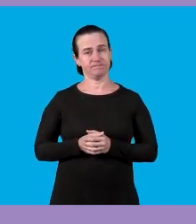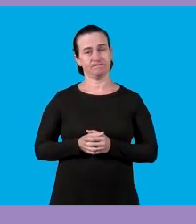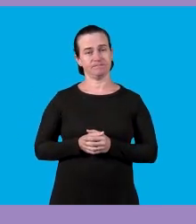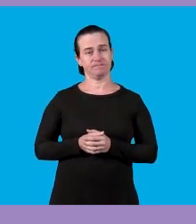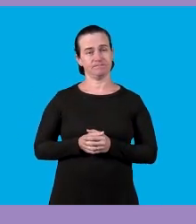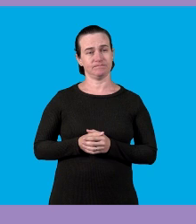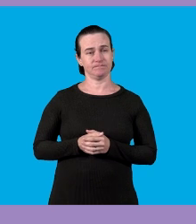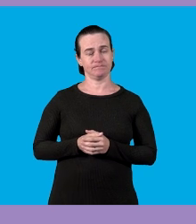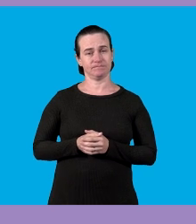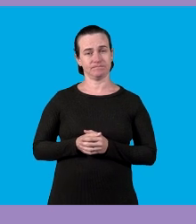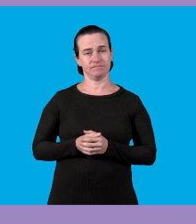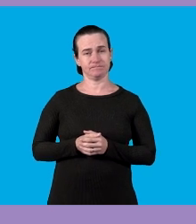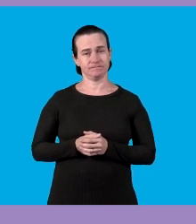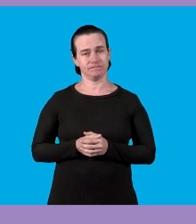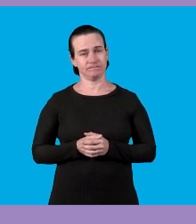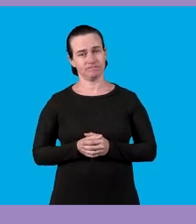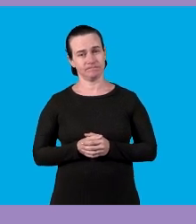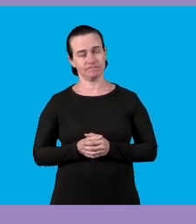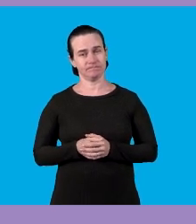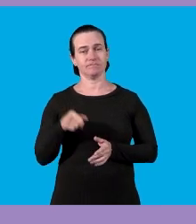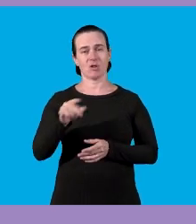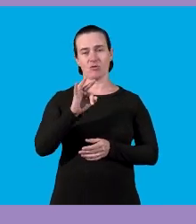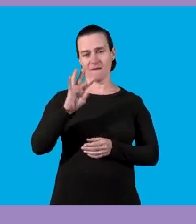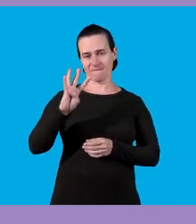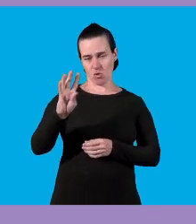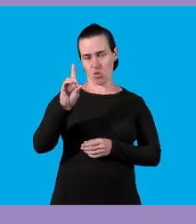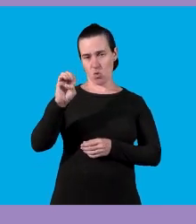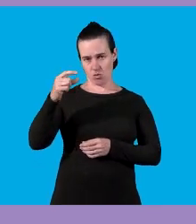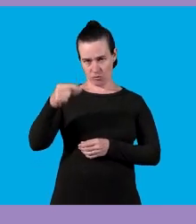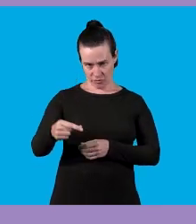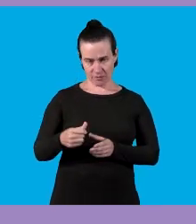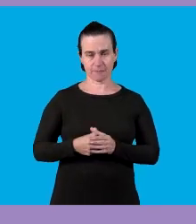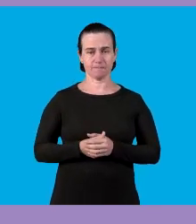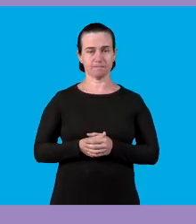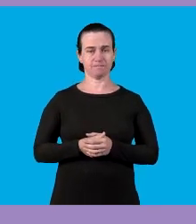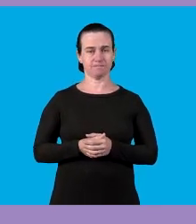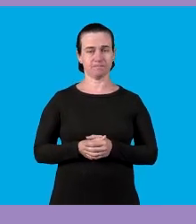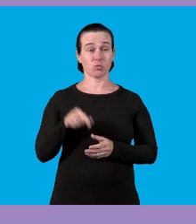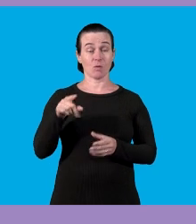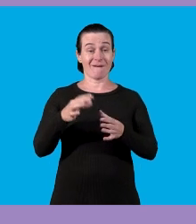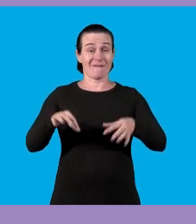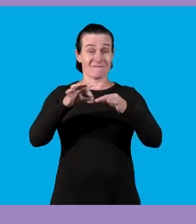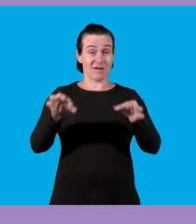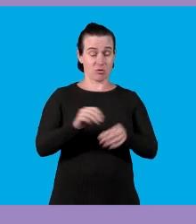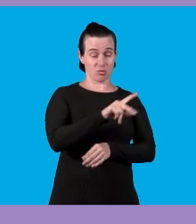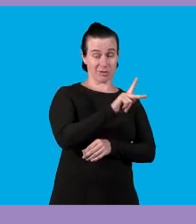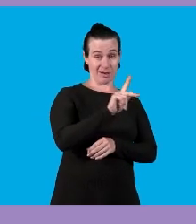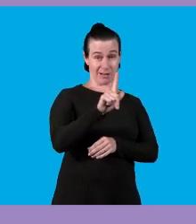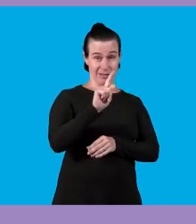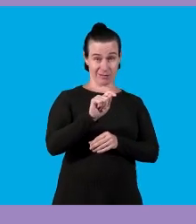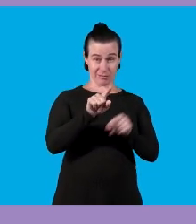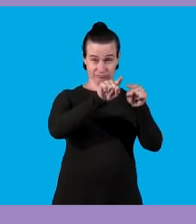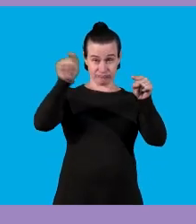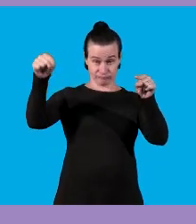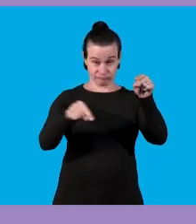180 degrees minus 146 degrees, which gives us 34 degrees. So our value for angle